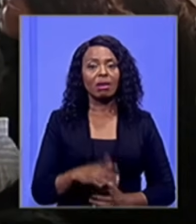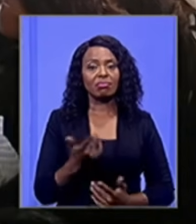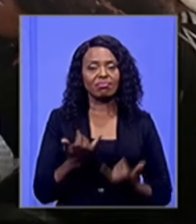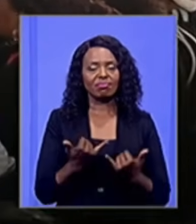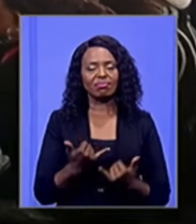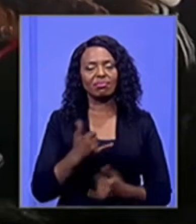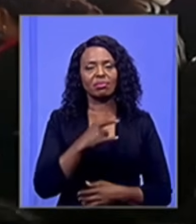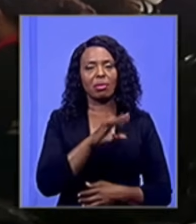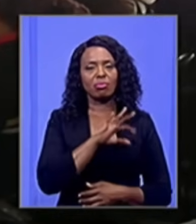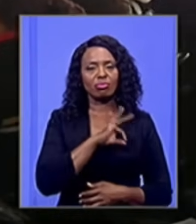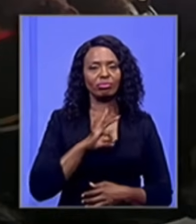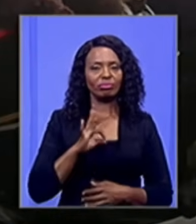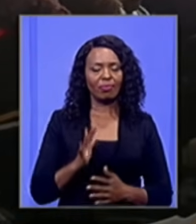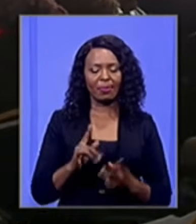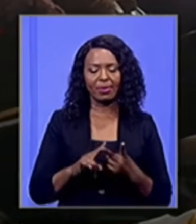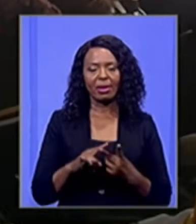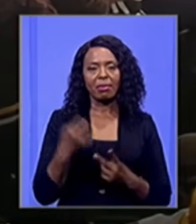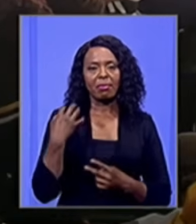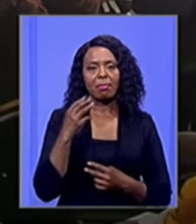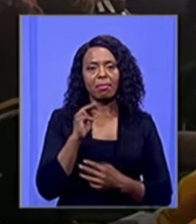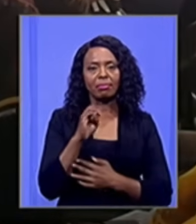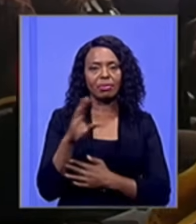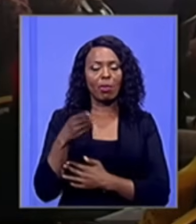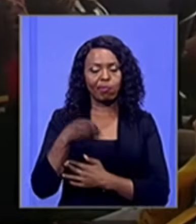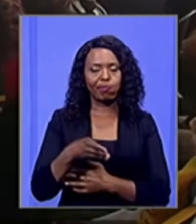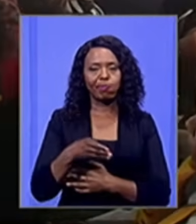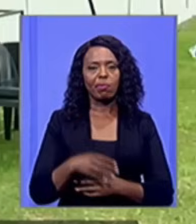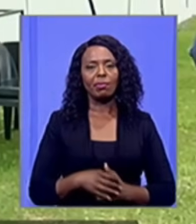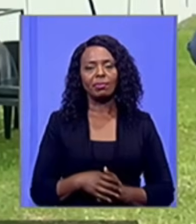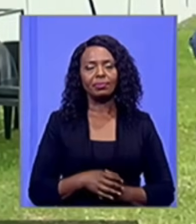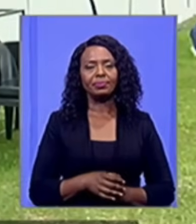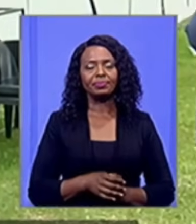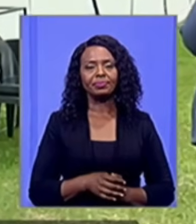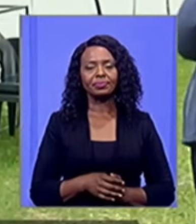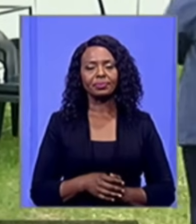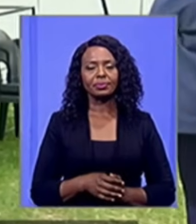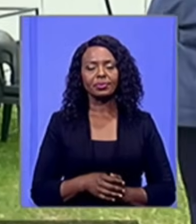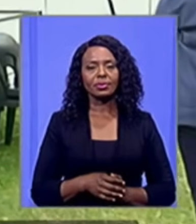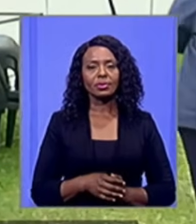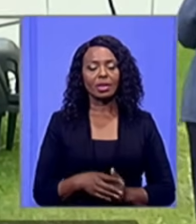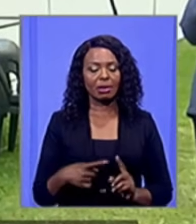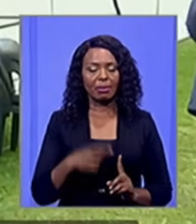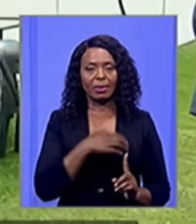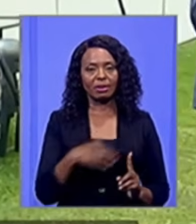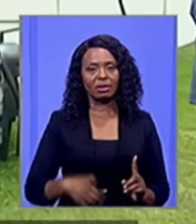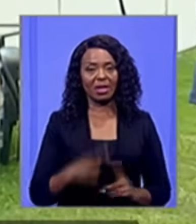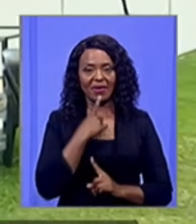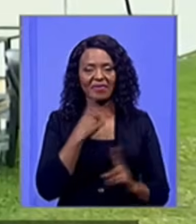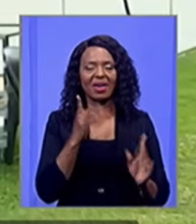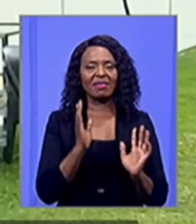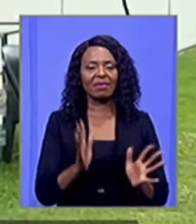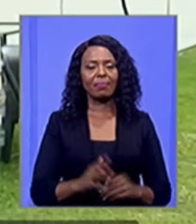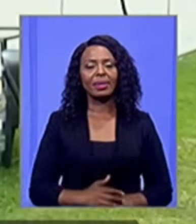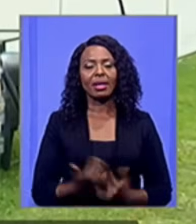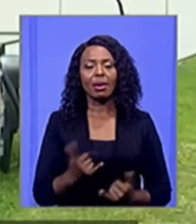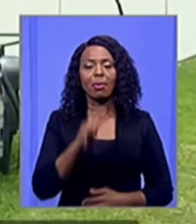moifa bahlanka ba mmuso ba ne ba le teng pitsong ena ya mopresidente. The president said this morning we